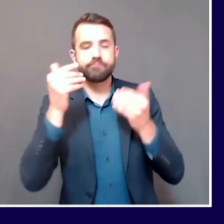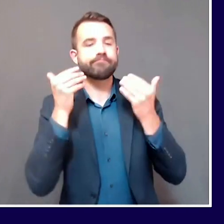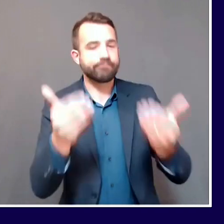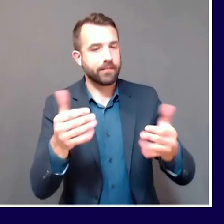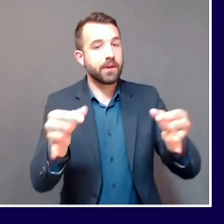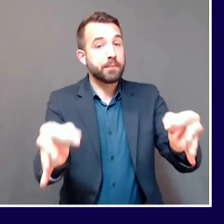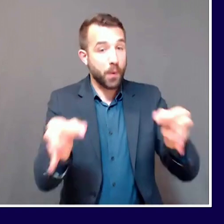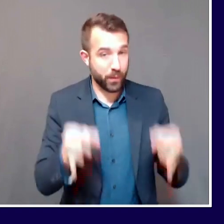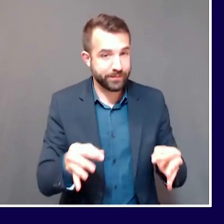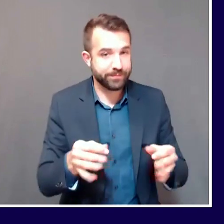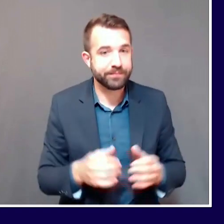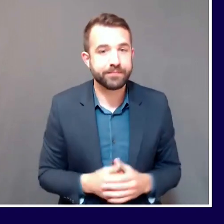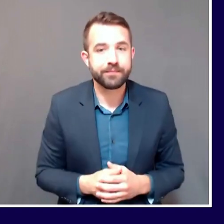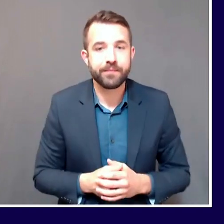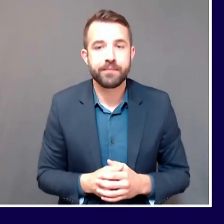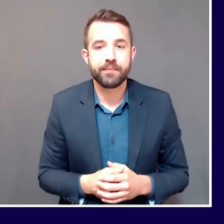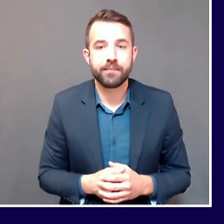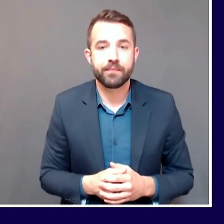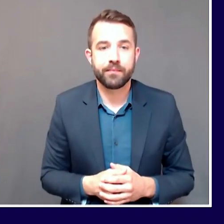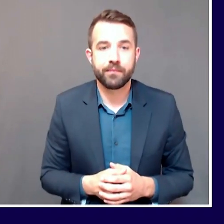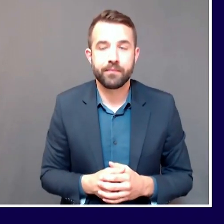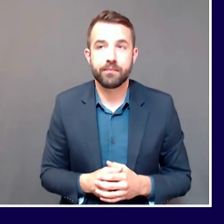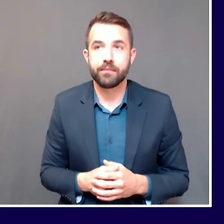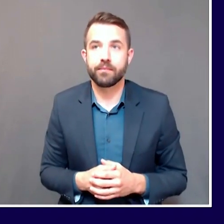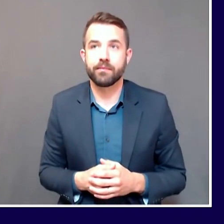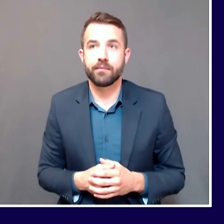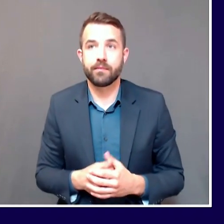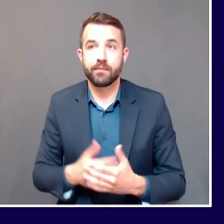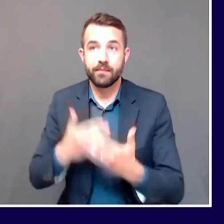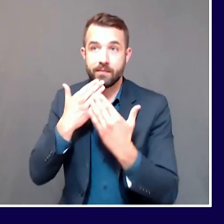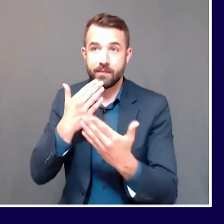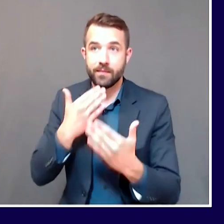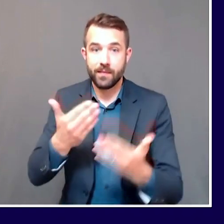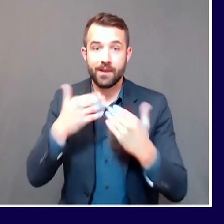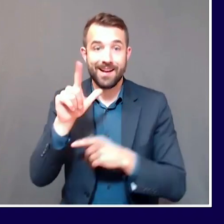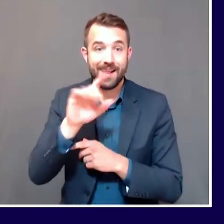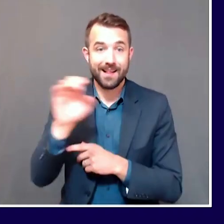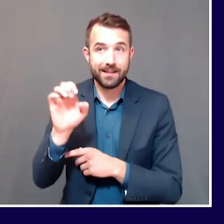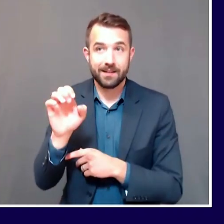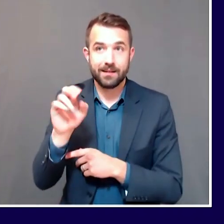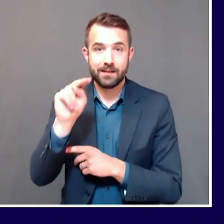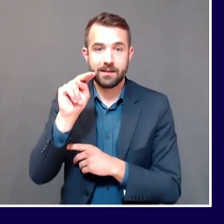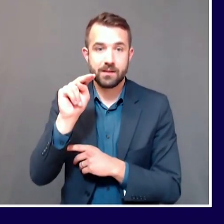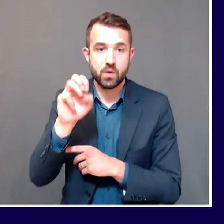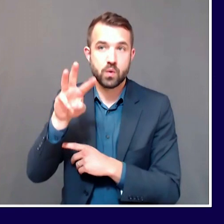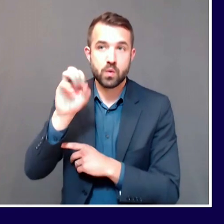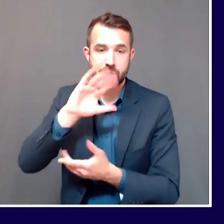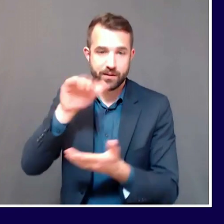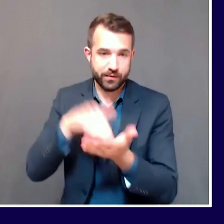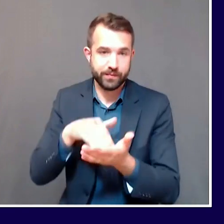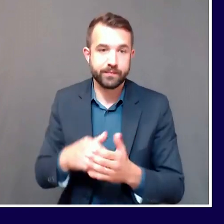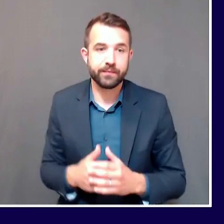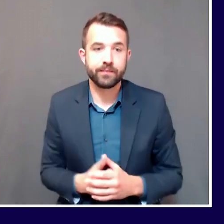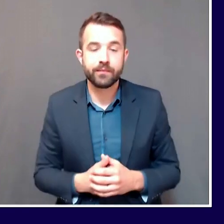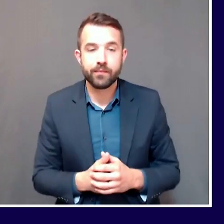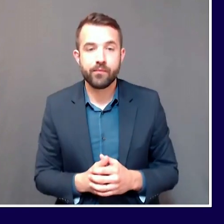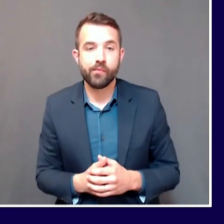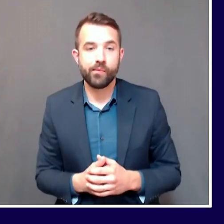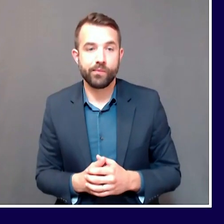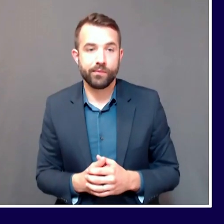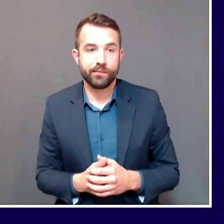Thank you. Thanks, Patty. We're going to turn next to Lee Nelson from Maine Center. Yes, thank you,